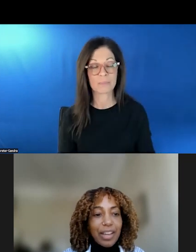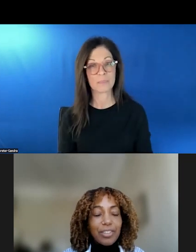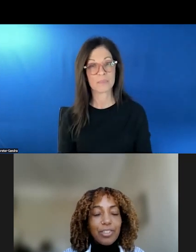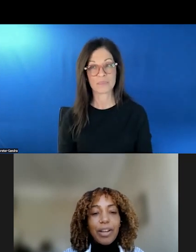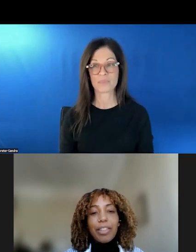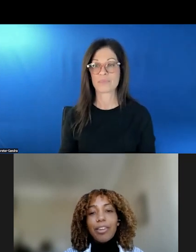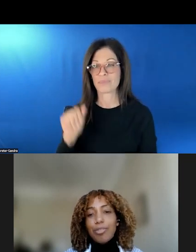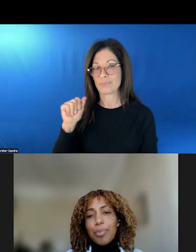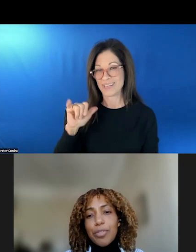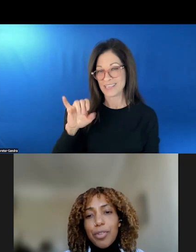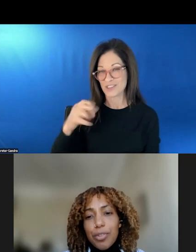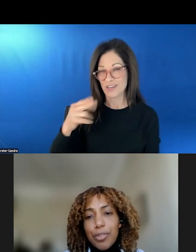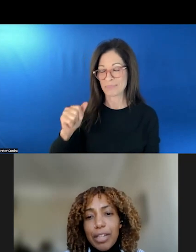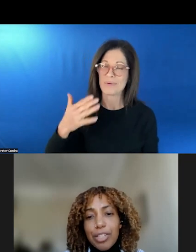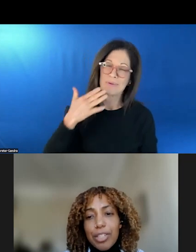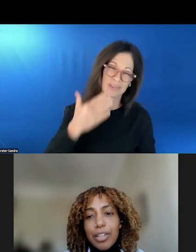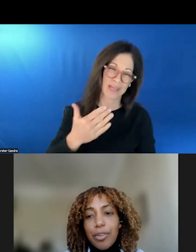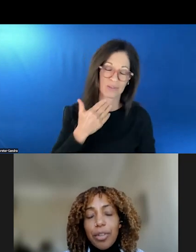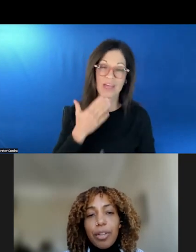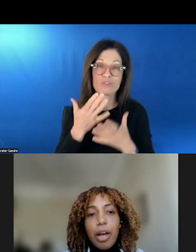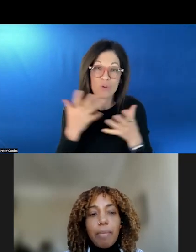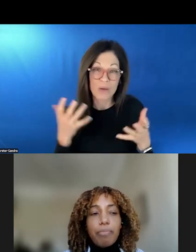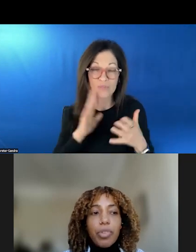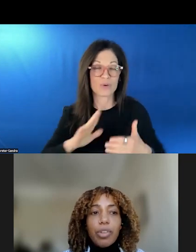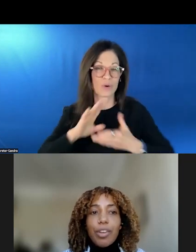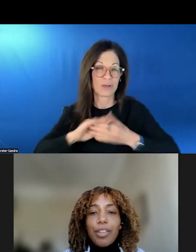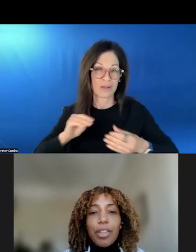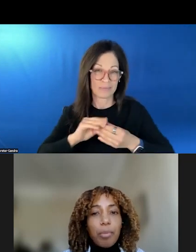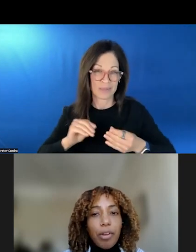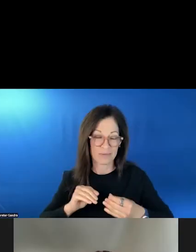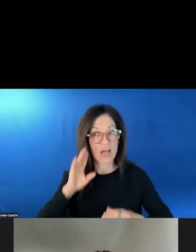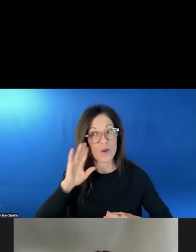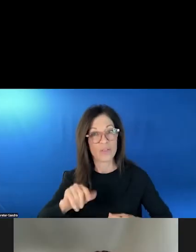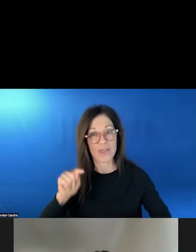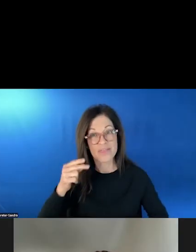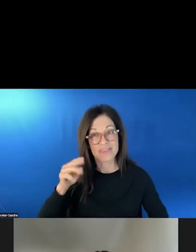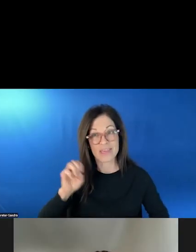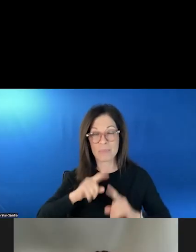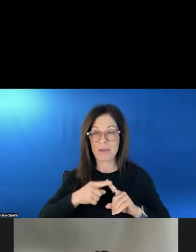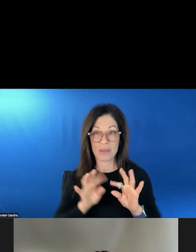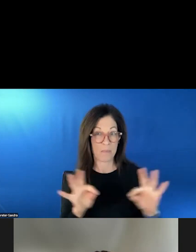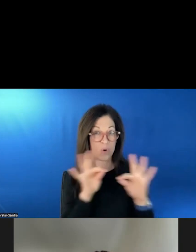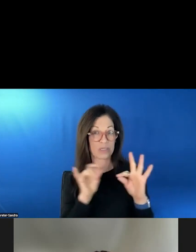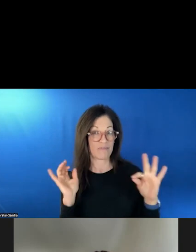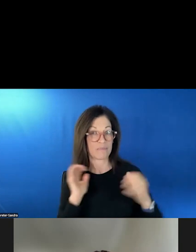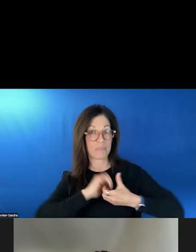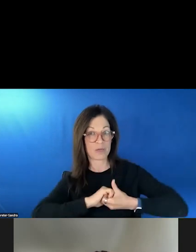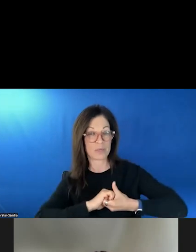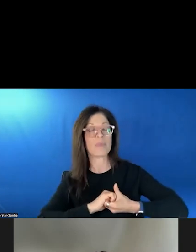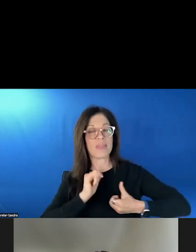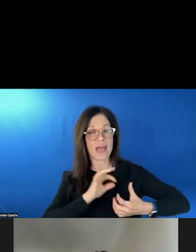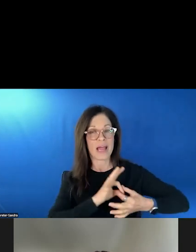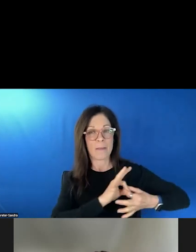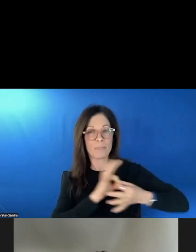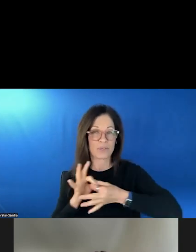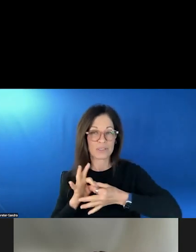That is great. Thank you so much for those reflections. I know the theme around the importance of partnerships to really bridge the gaps that